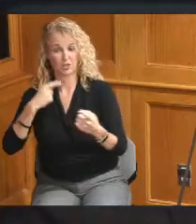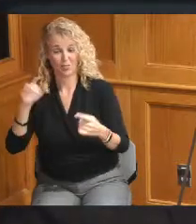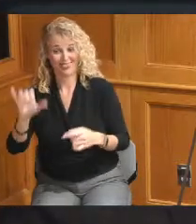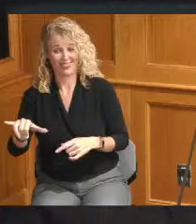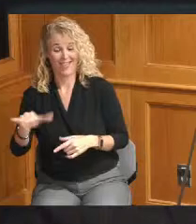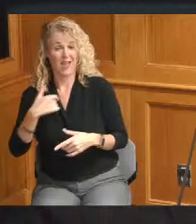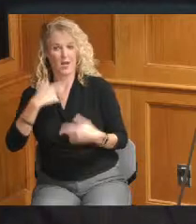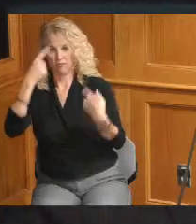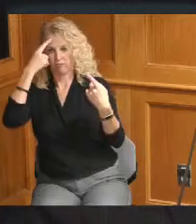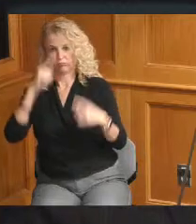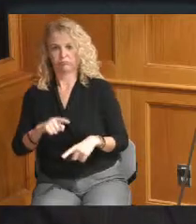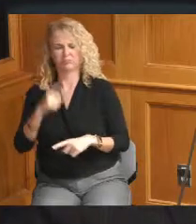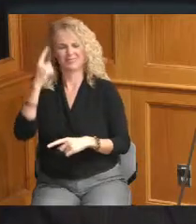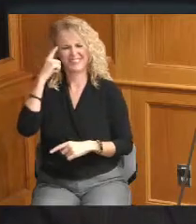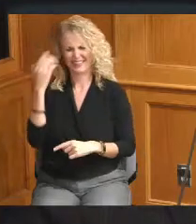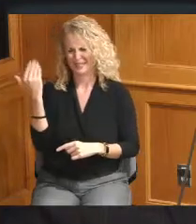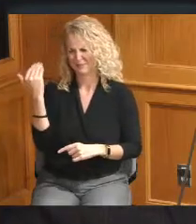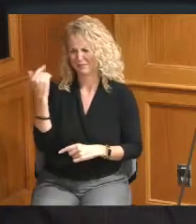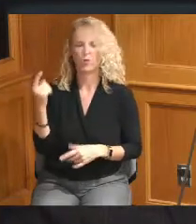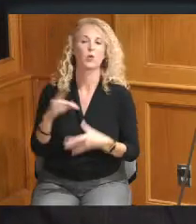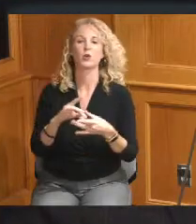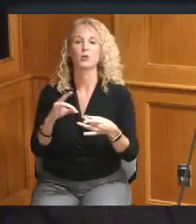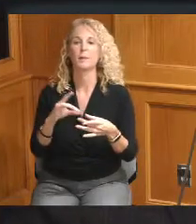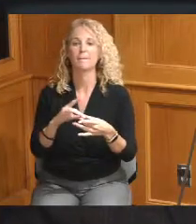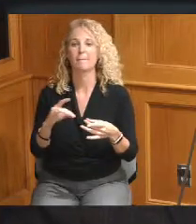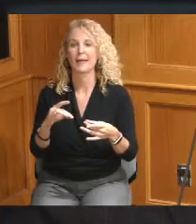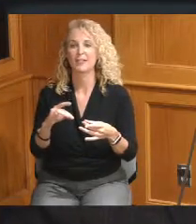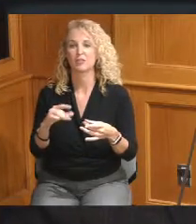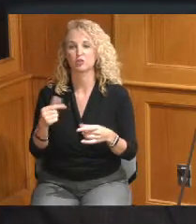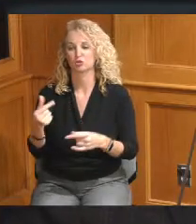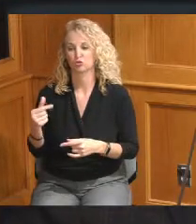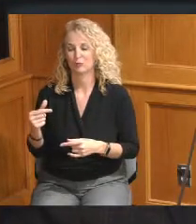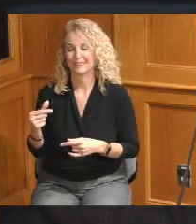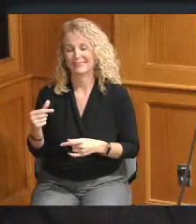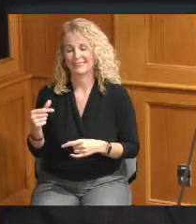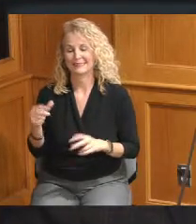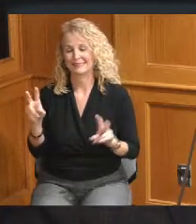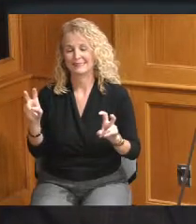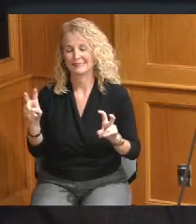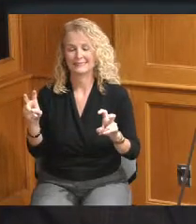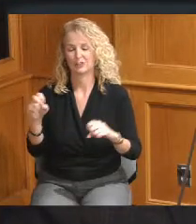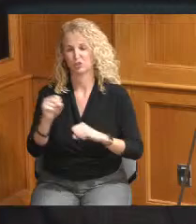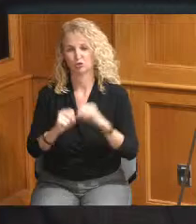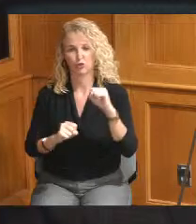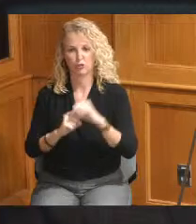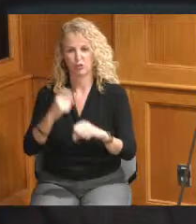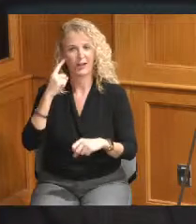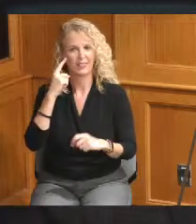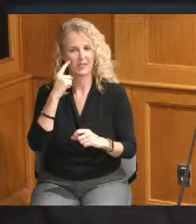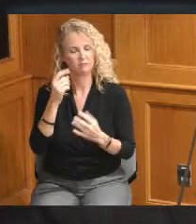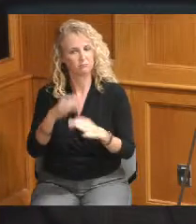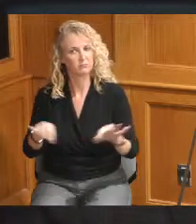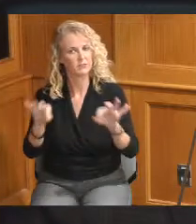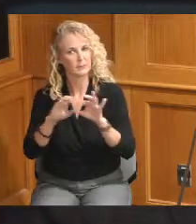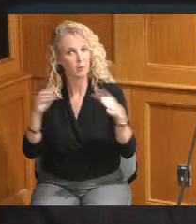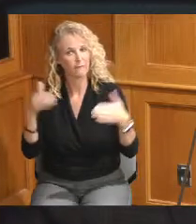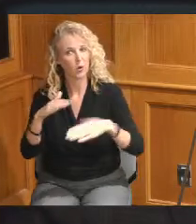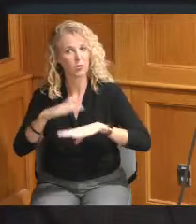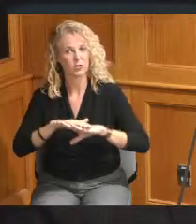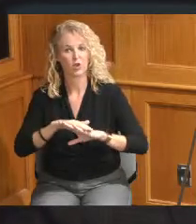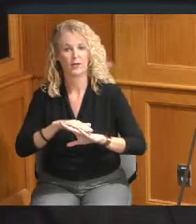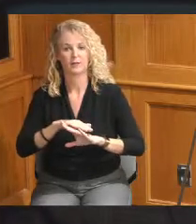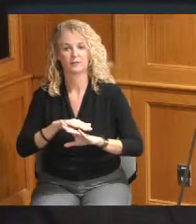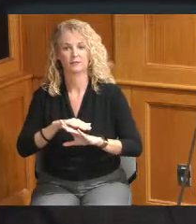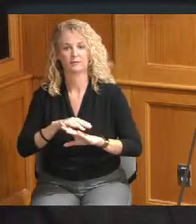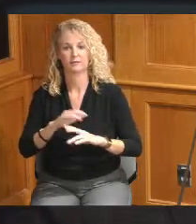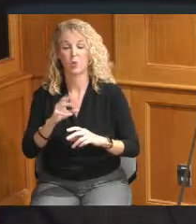you even in a previous part talked about some green infrastructure, which I think also is a very smart approach to trying to capture